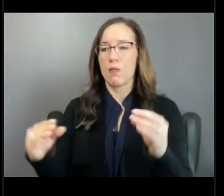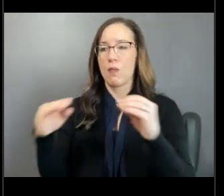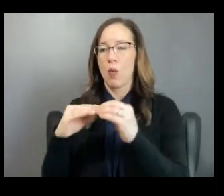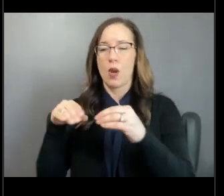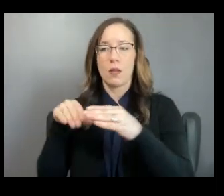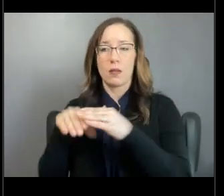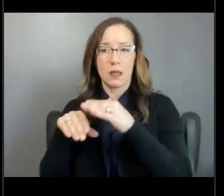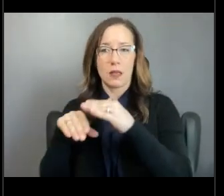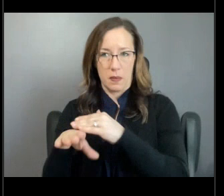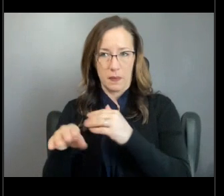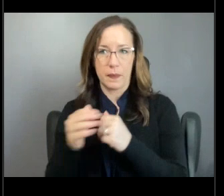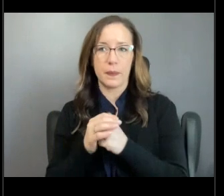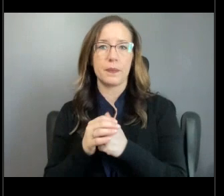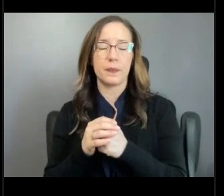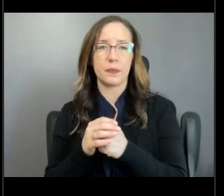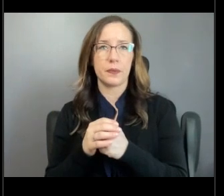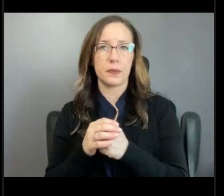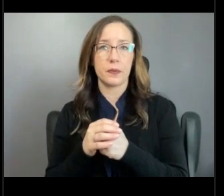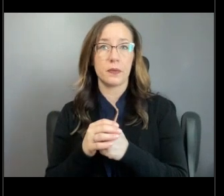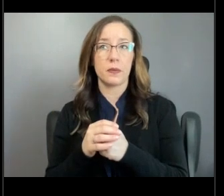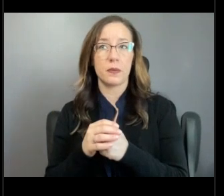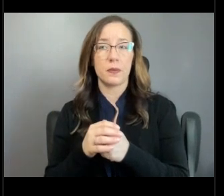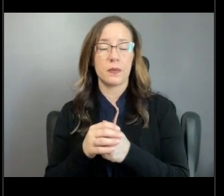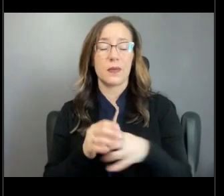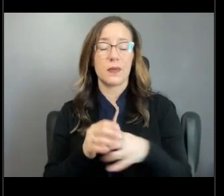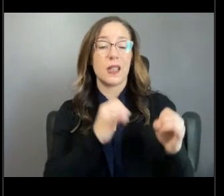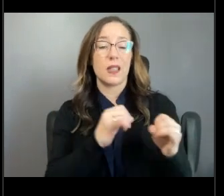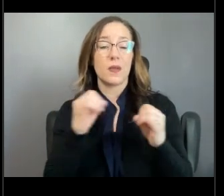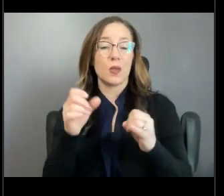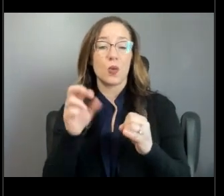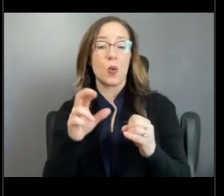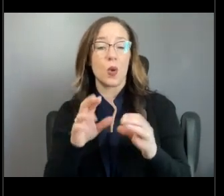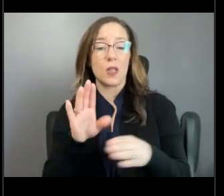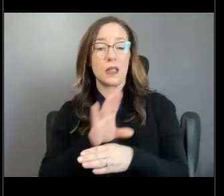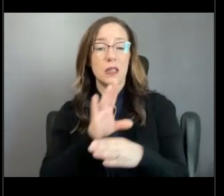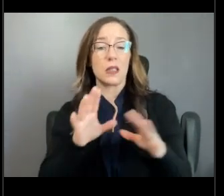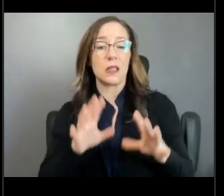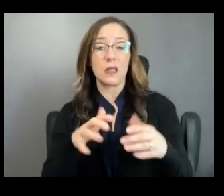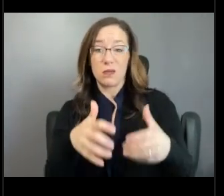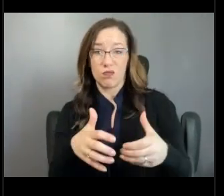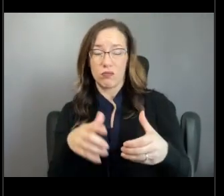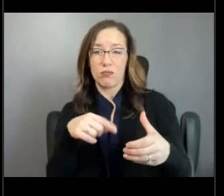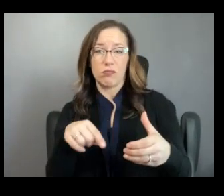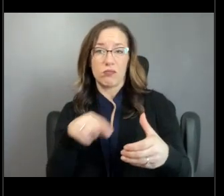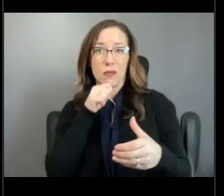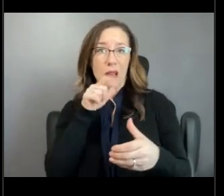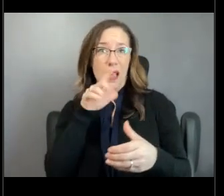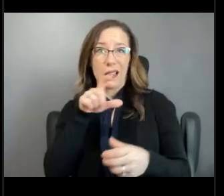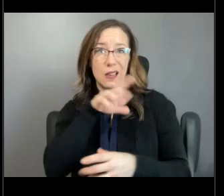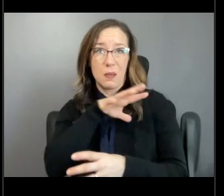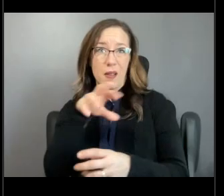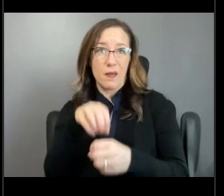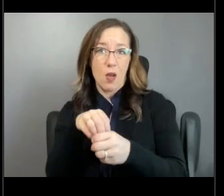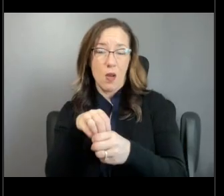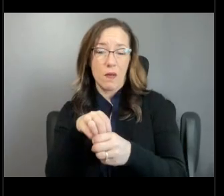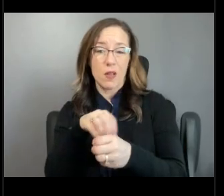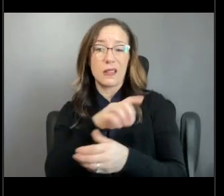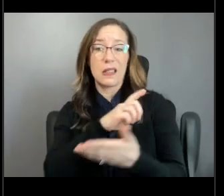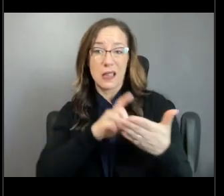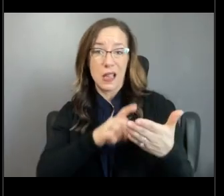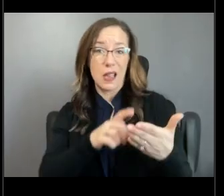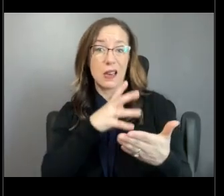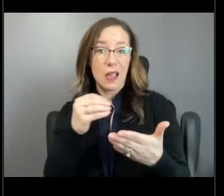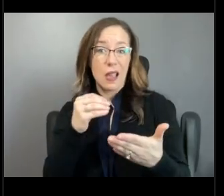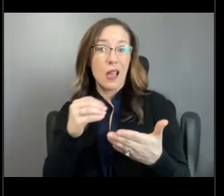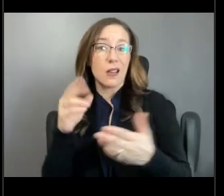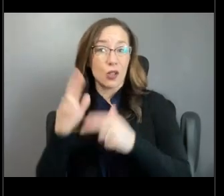accessibility. An individual or entity need not be involved in both the design and